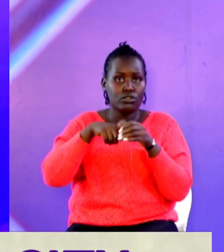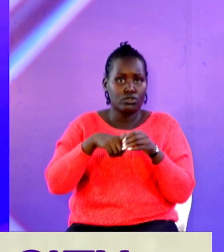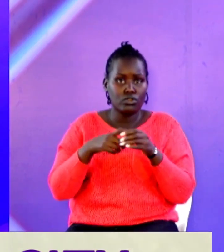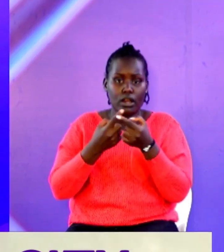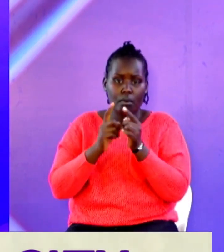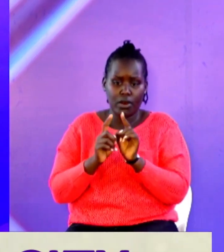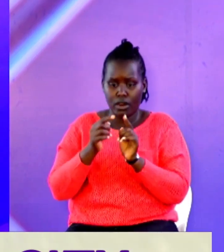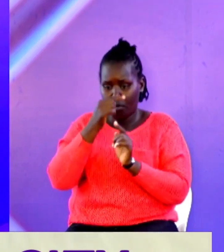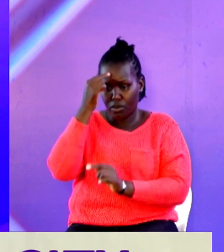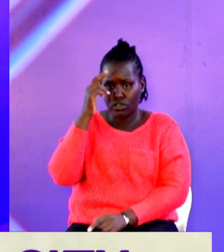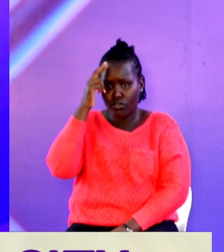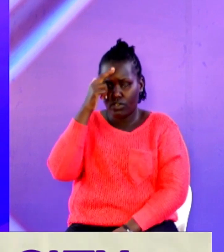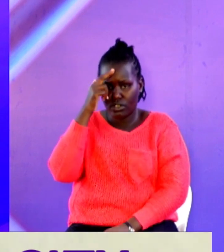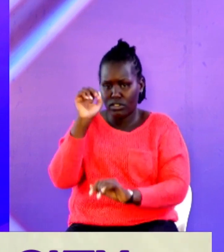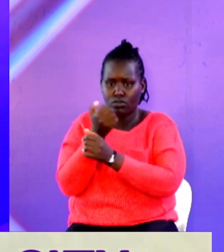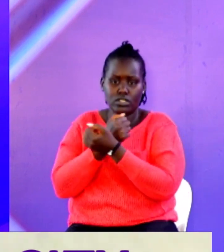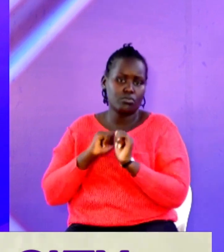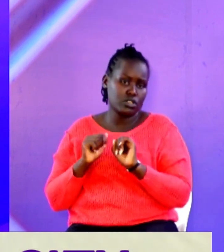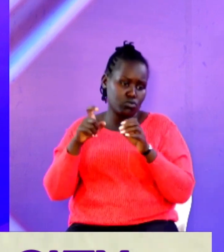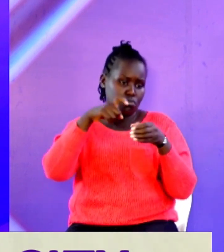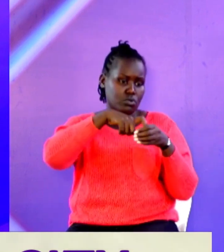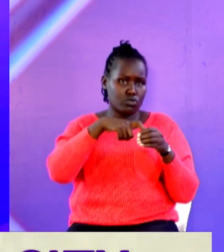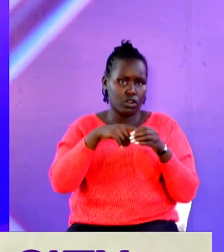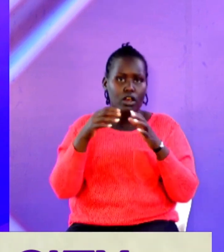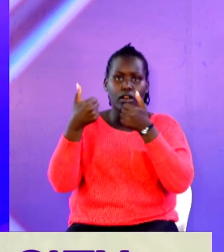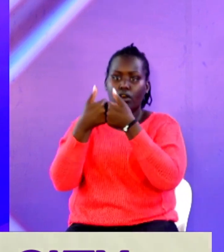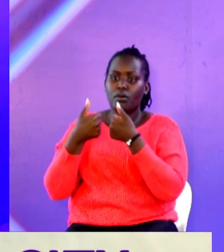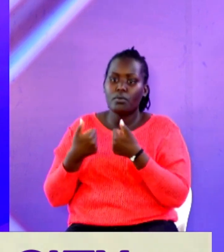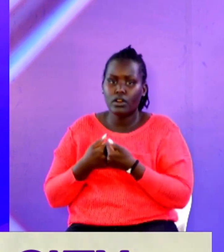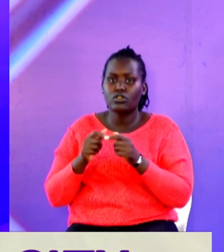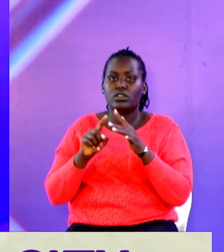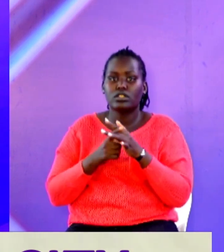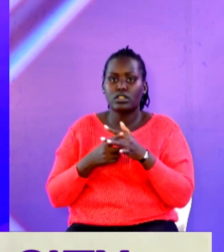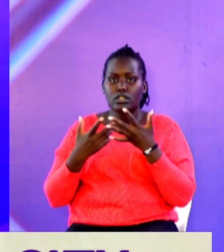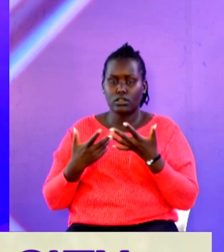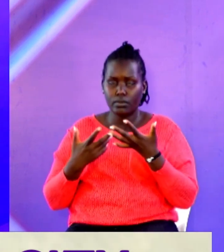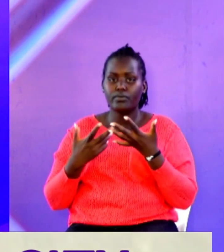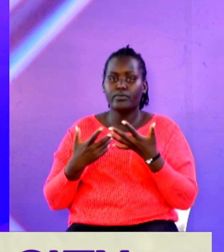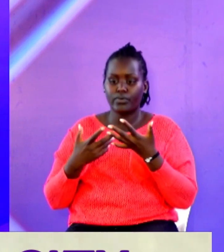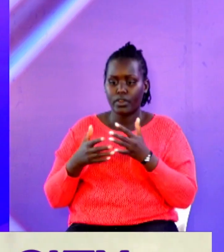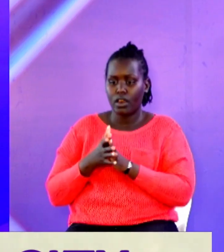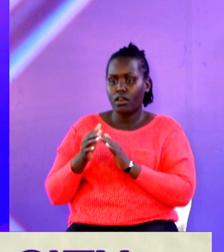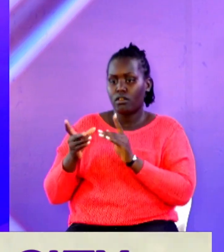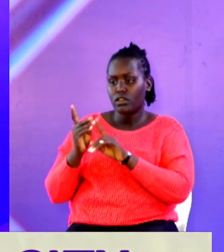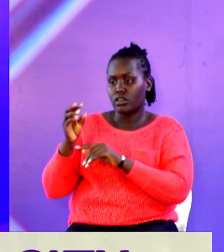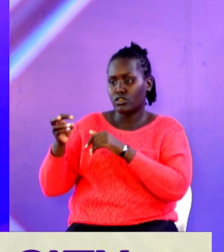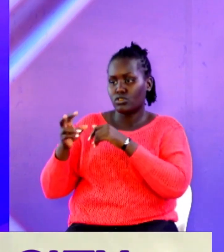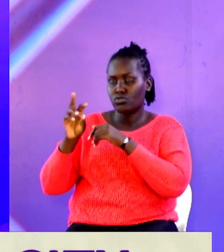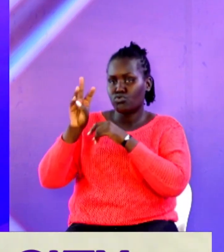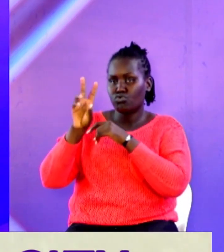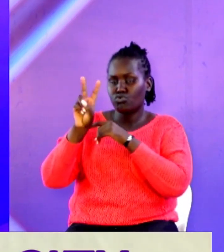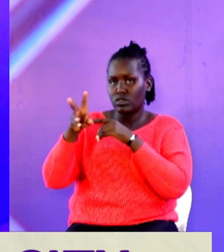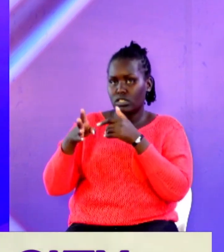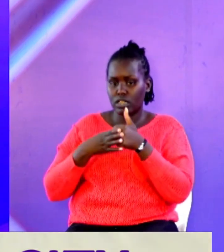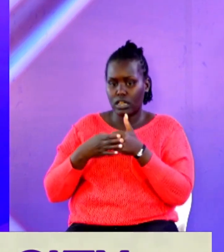some reasons, he could not join. So the competition started on 29th, and it is